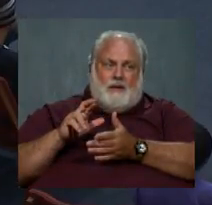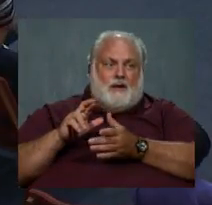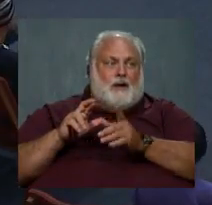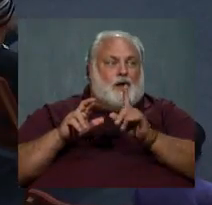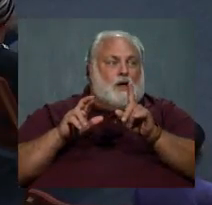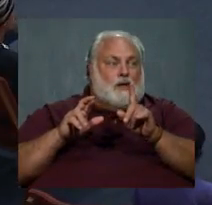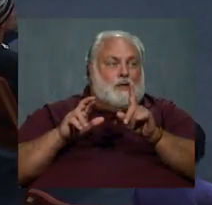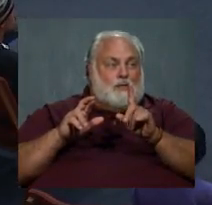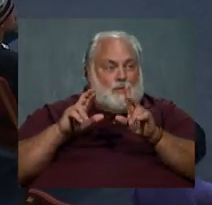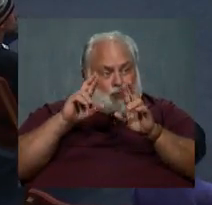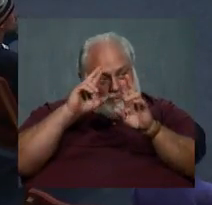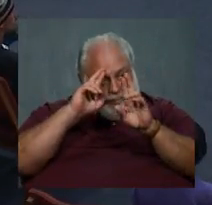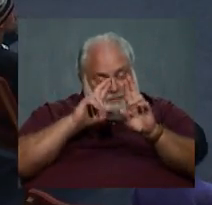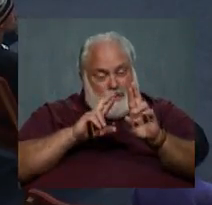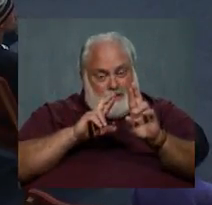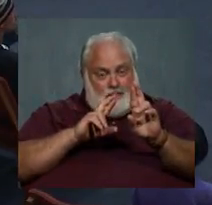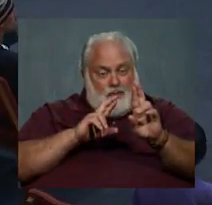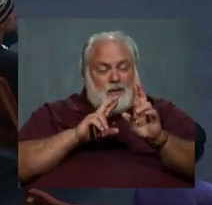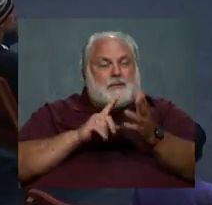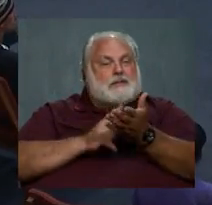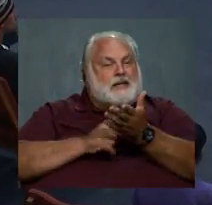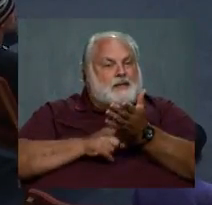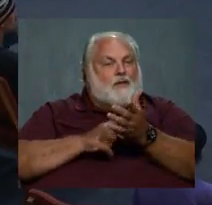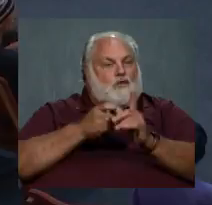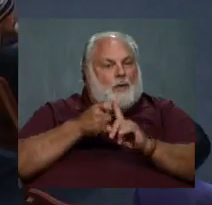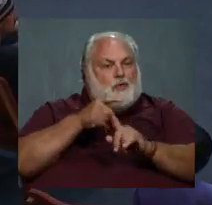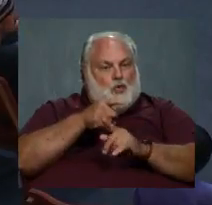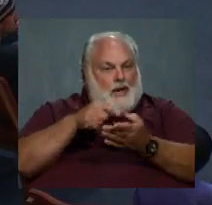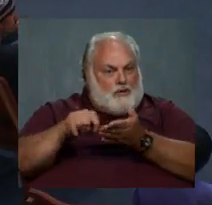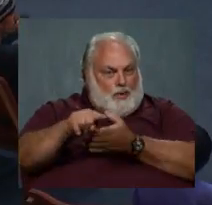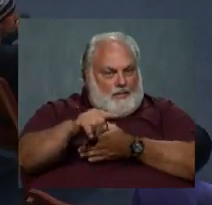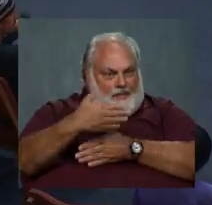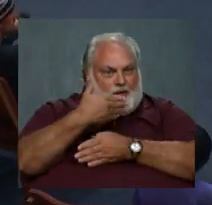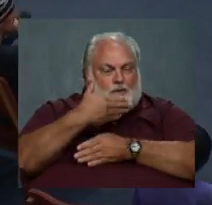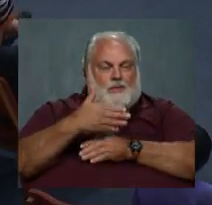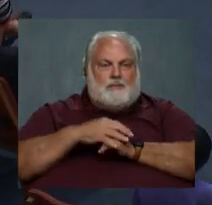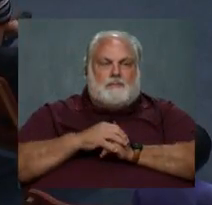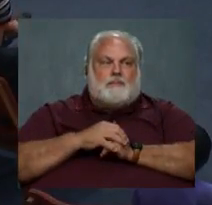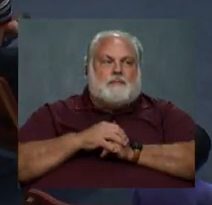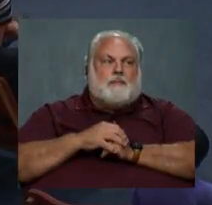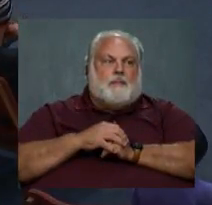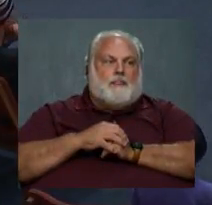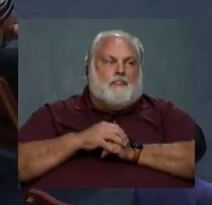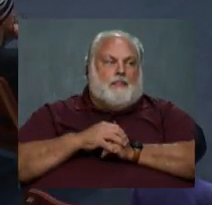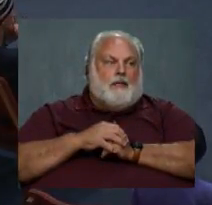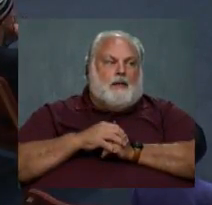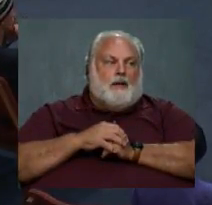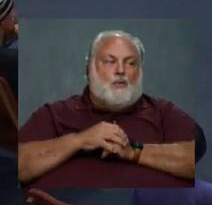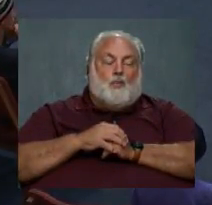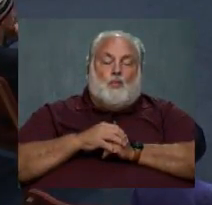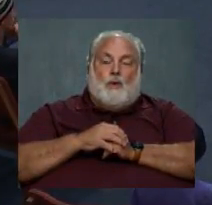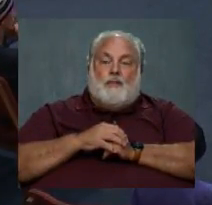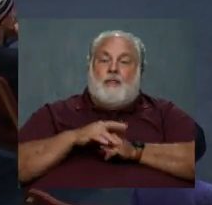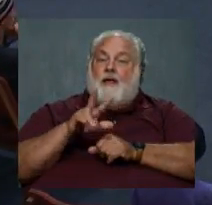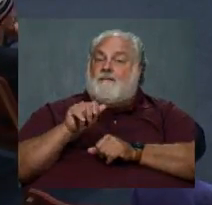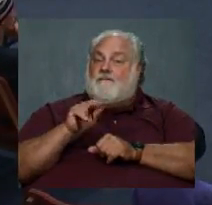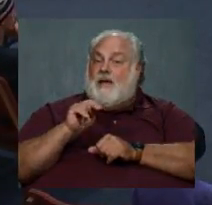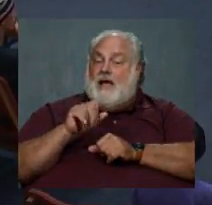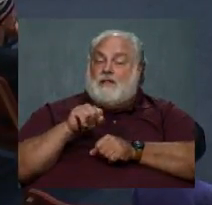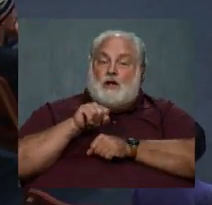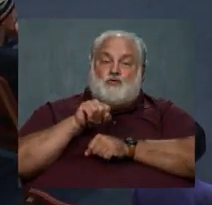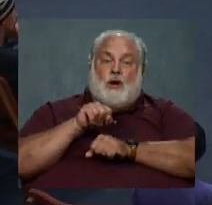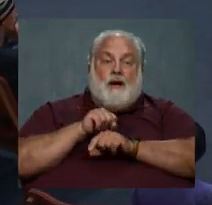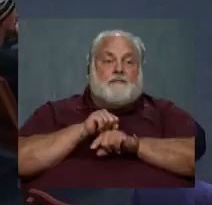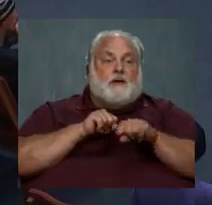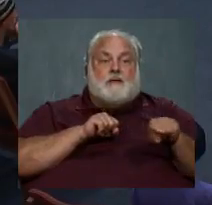Sir, with all due, well, I just. We'll be able to hear from you on Tuesday. Thank you. And I'll remind everyone that the vans that are taking people there will